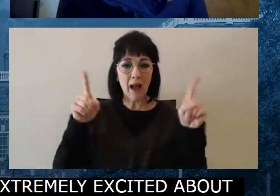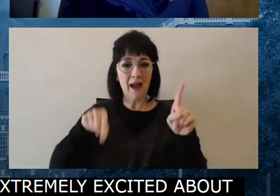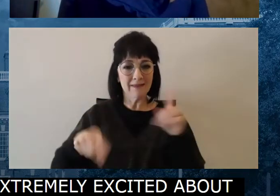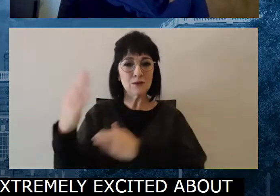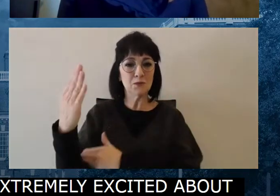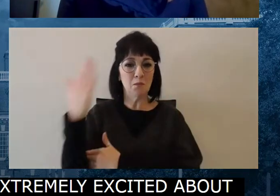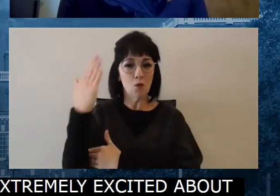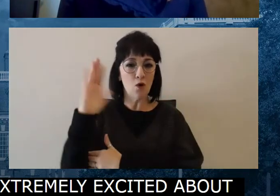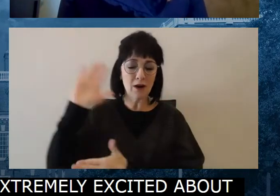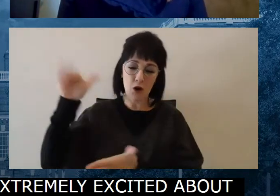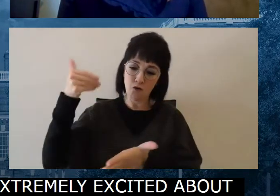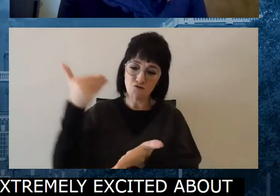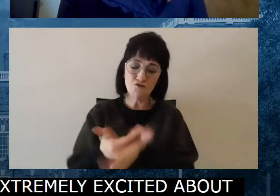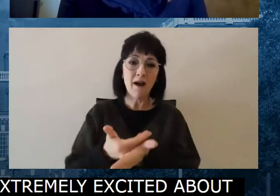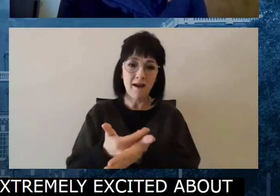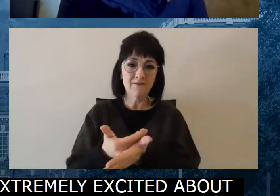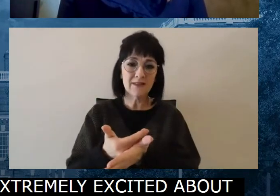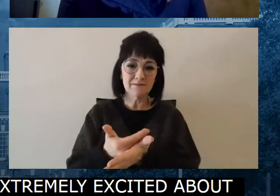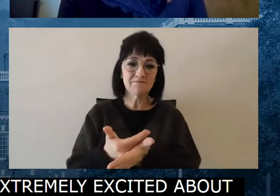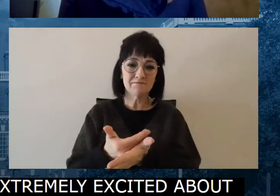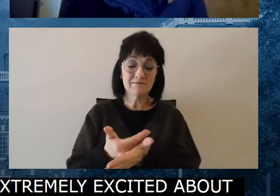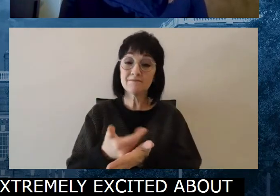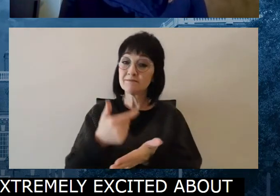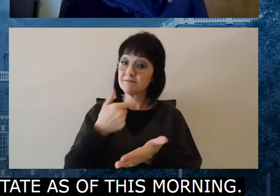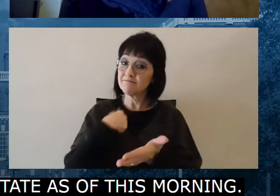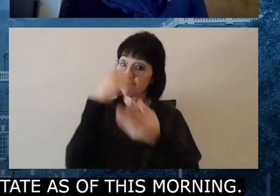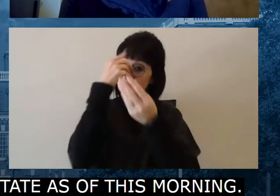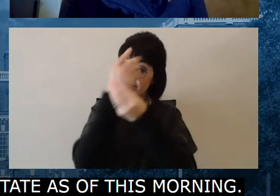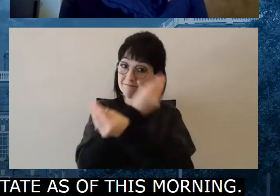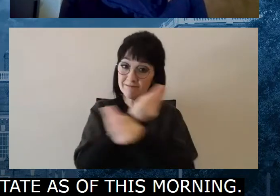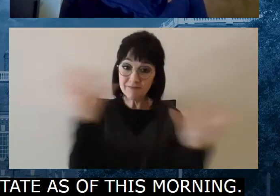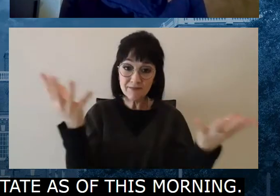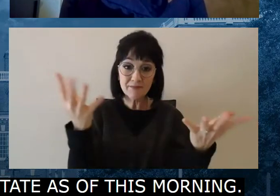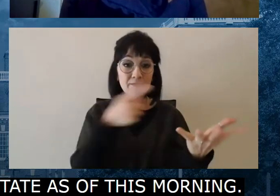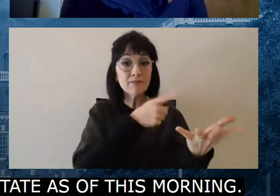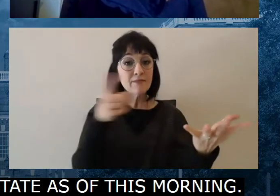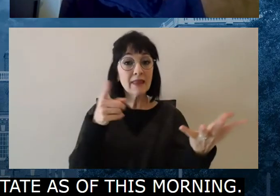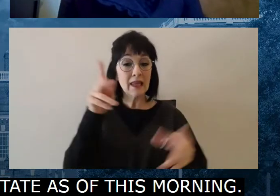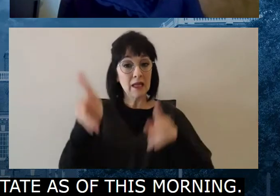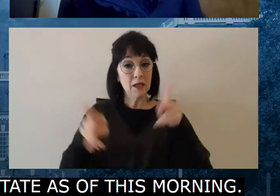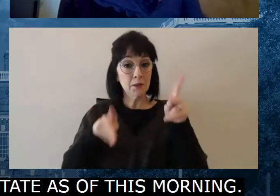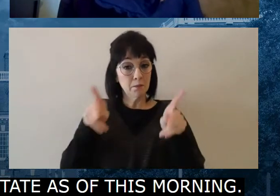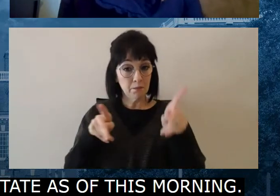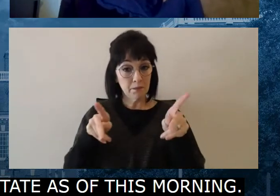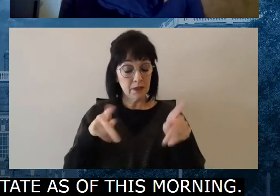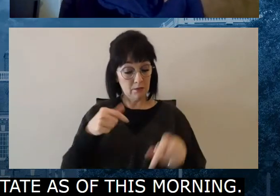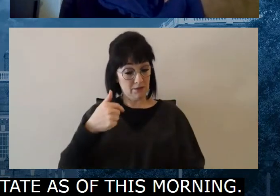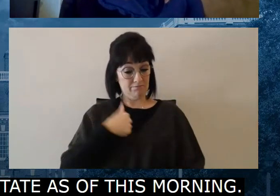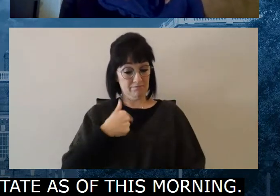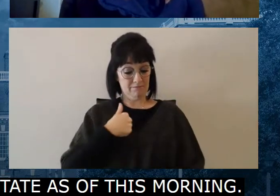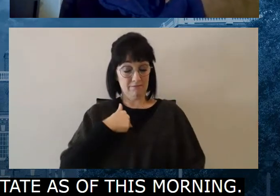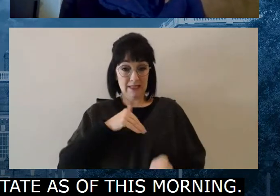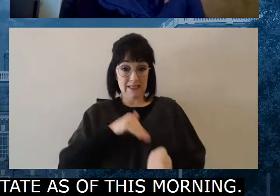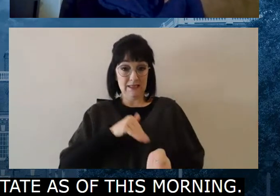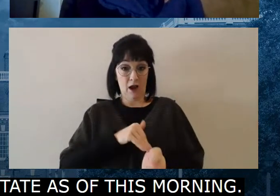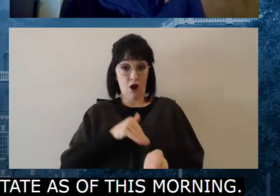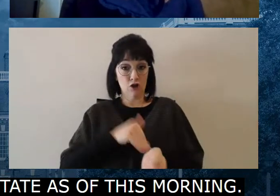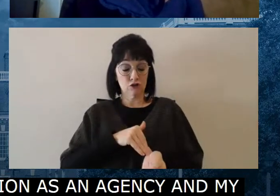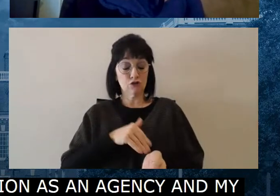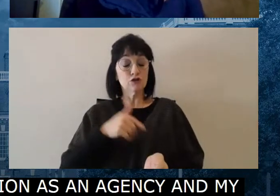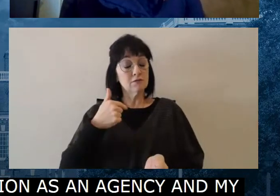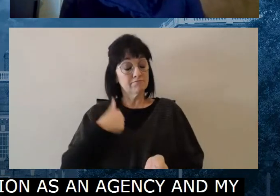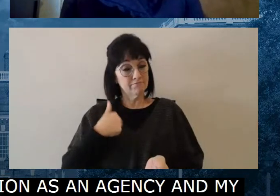Our message to the public, our position as an agency, and my recommendation as a doctor is for